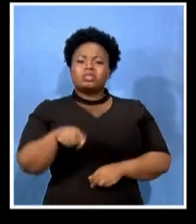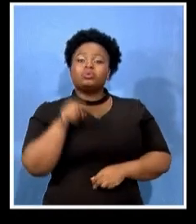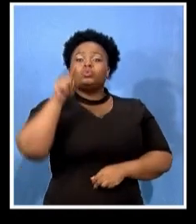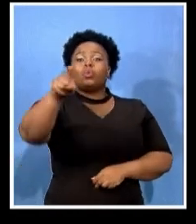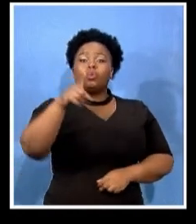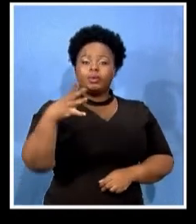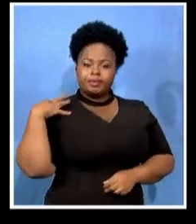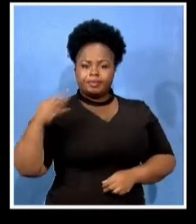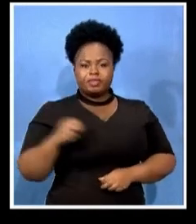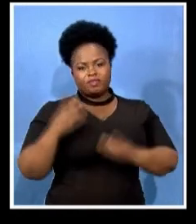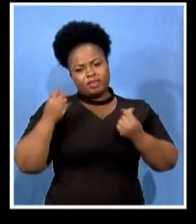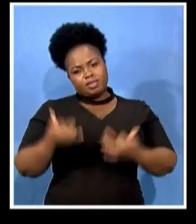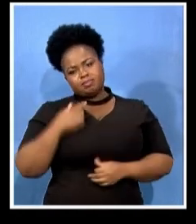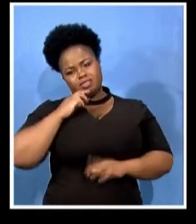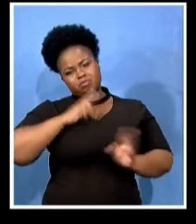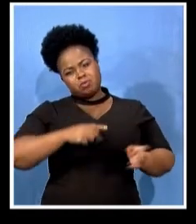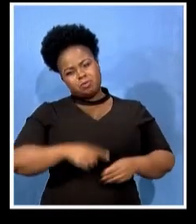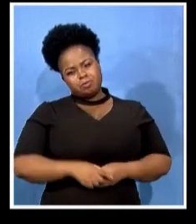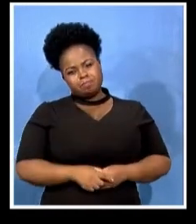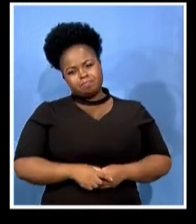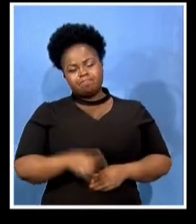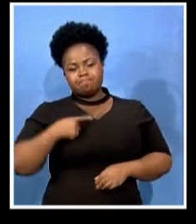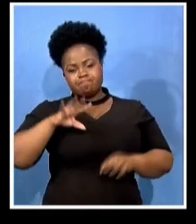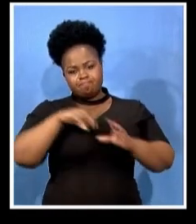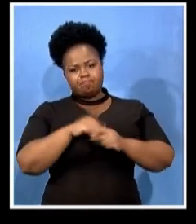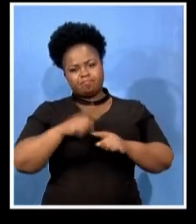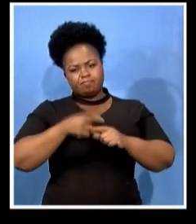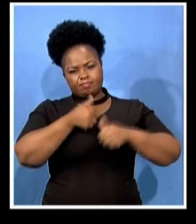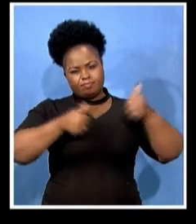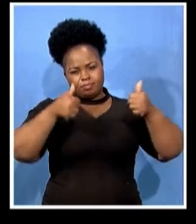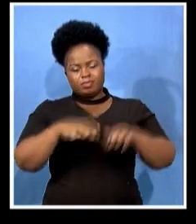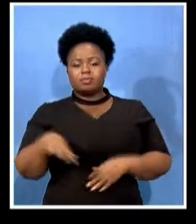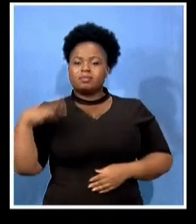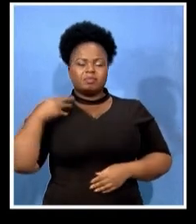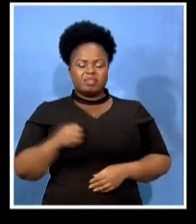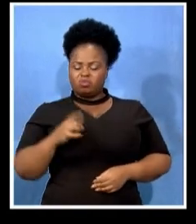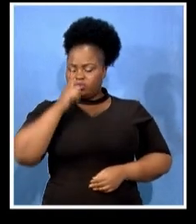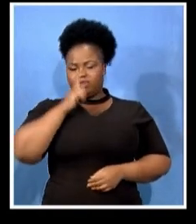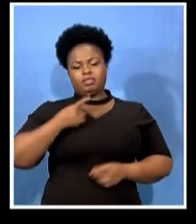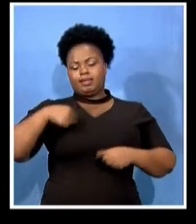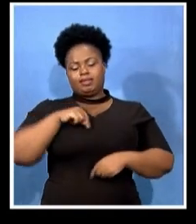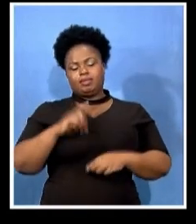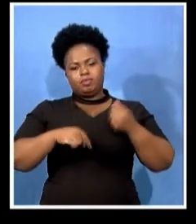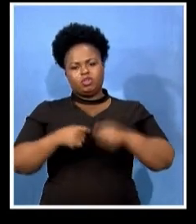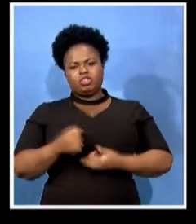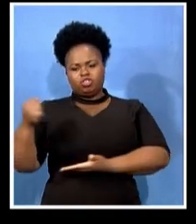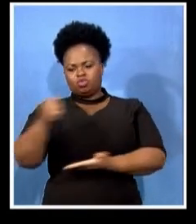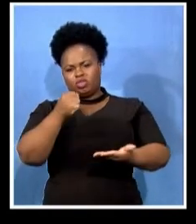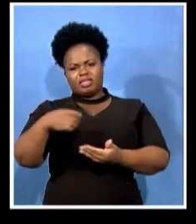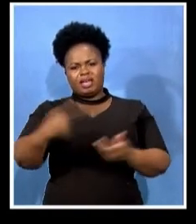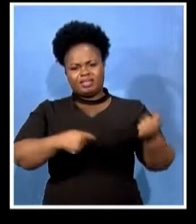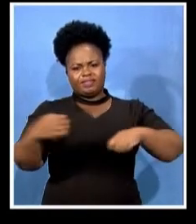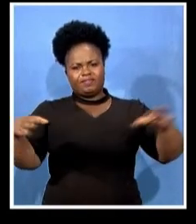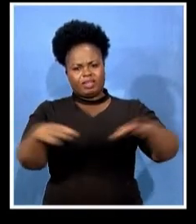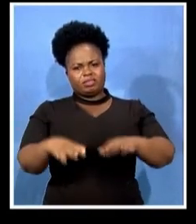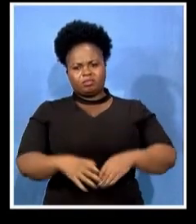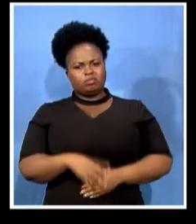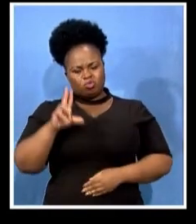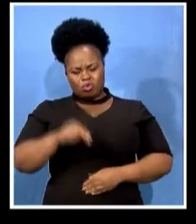as part of the executive. The minister must not tell us about the Solidarity Fund. The country cannot run on charitable